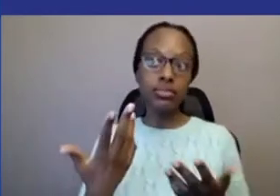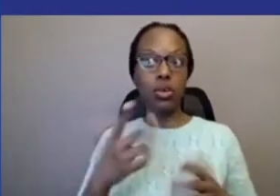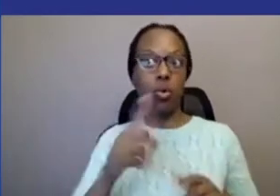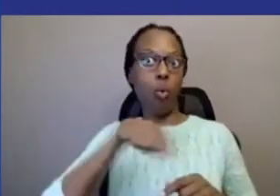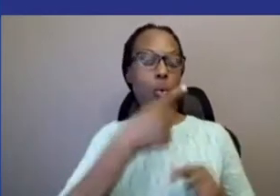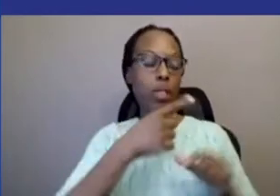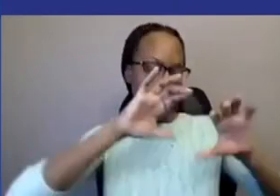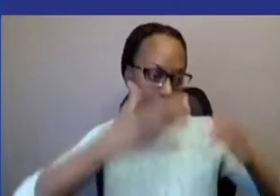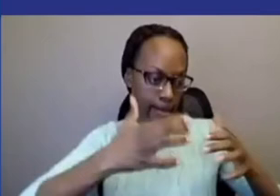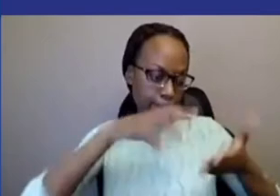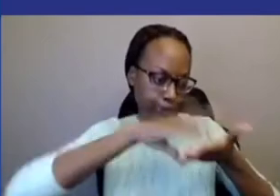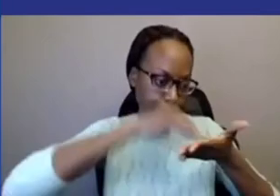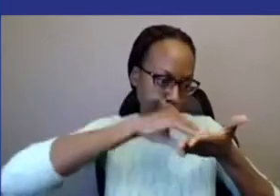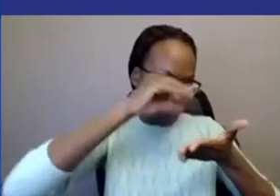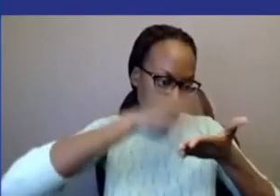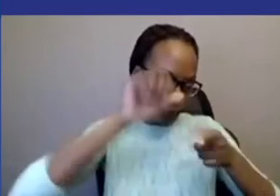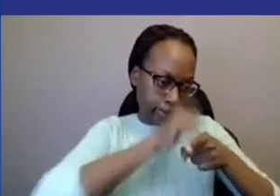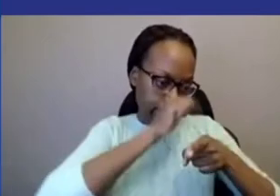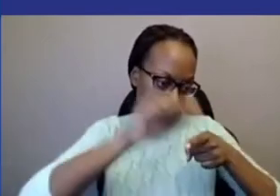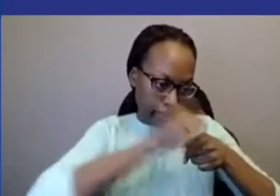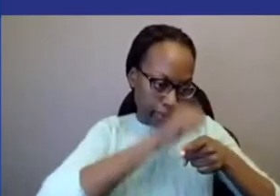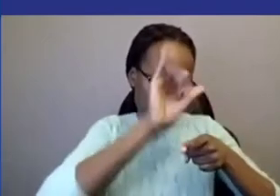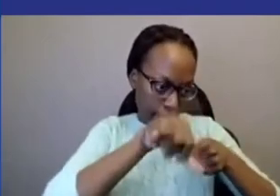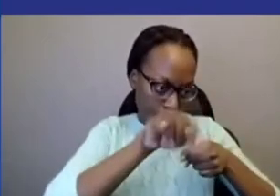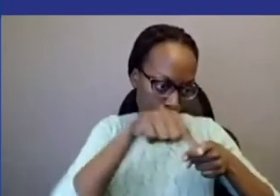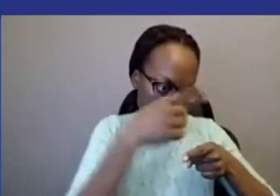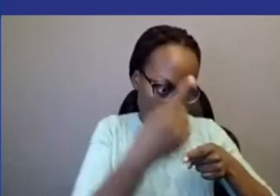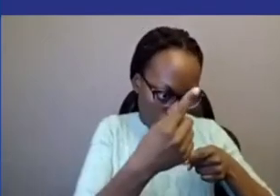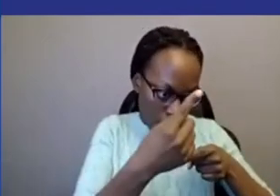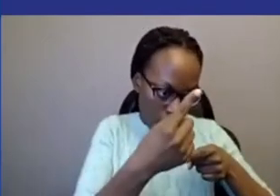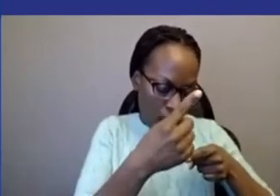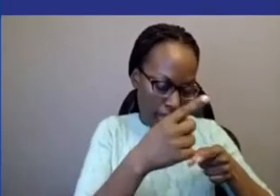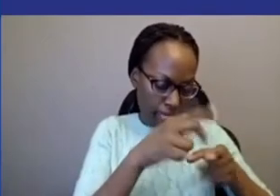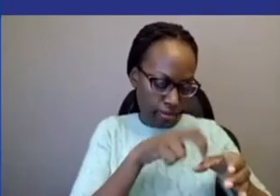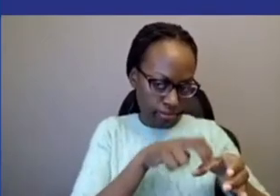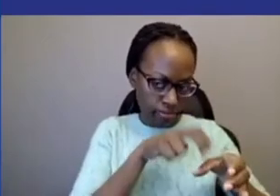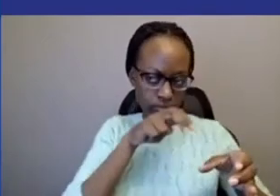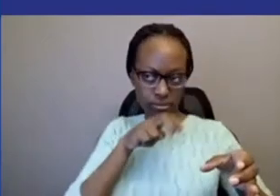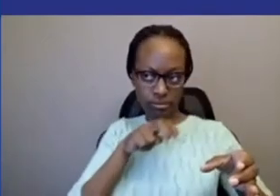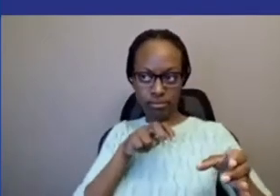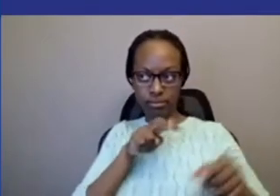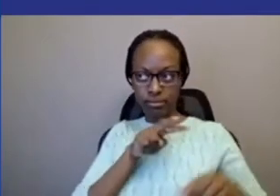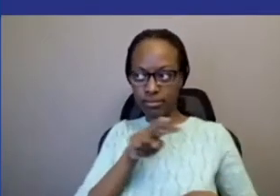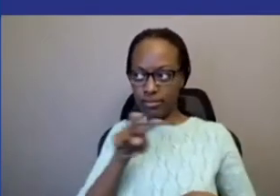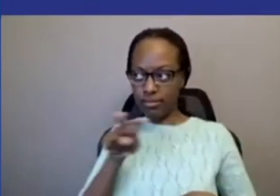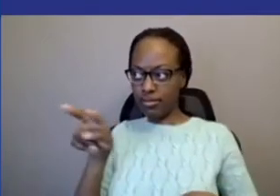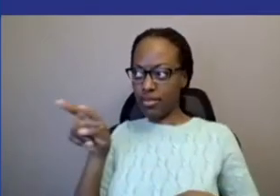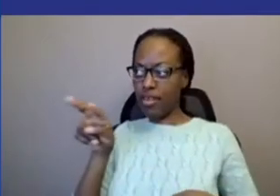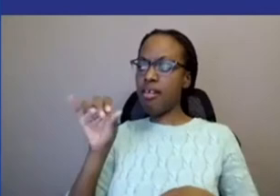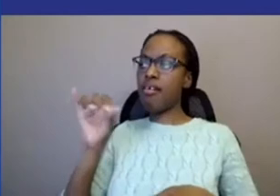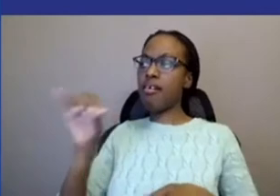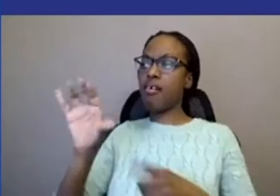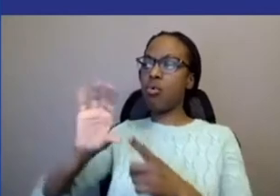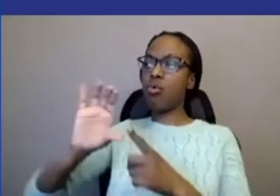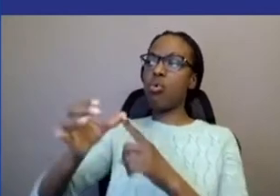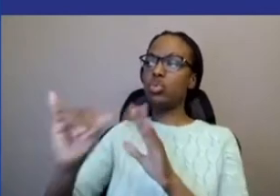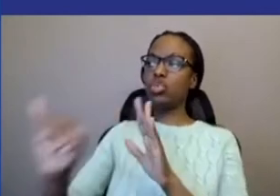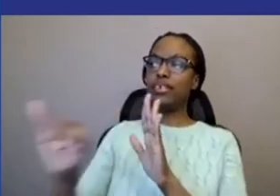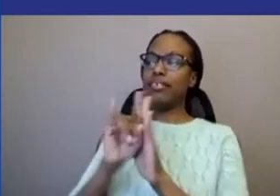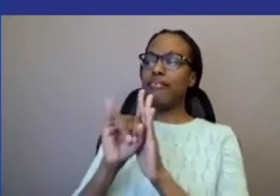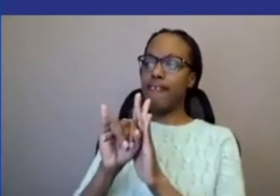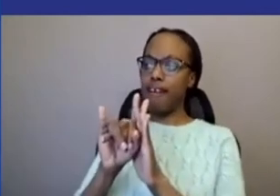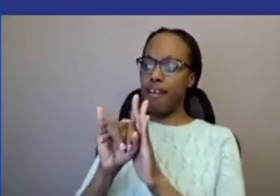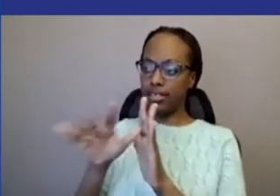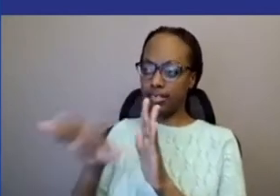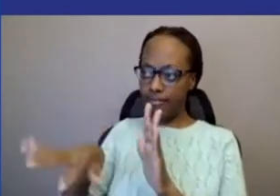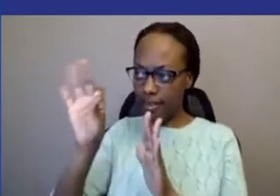and learning in that space, and then identifying registering those cultural identifiers or awakening them, because, you know,